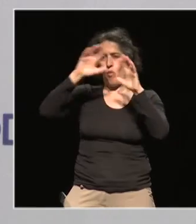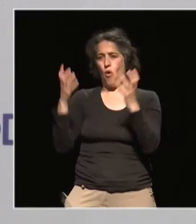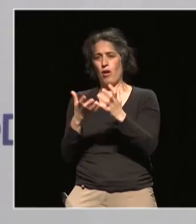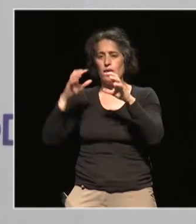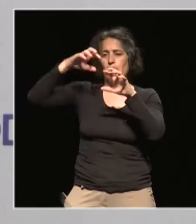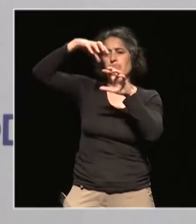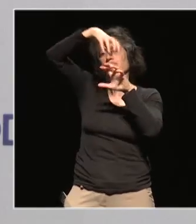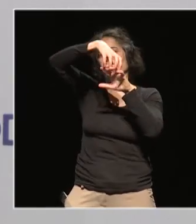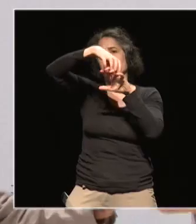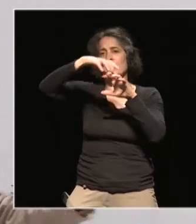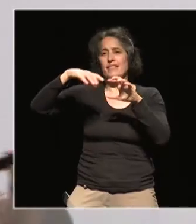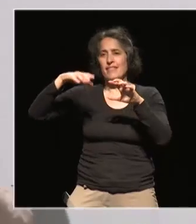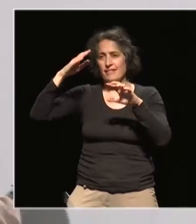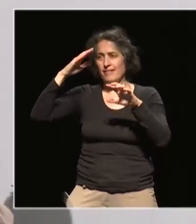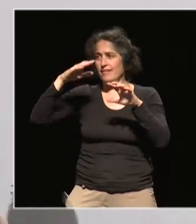You need a microphone, sorry.